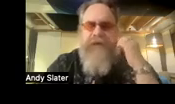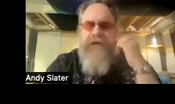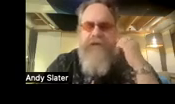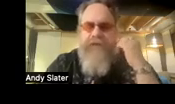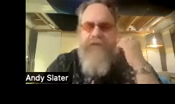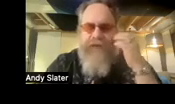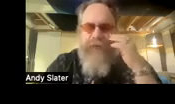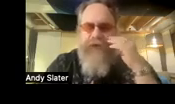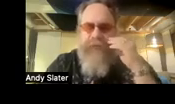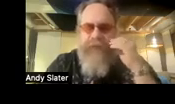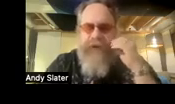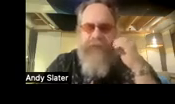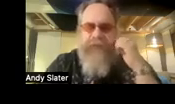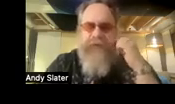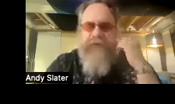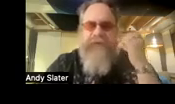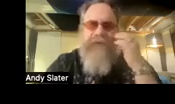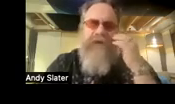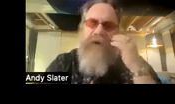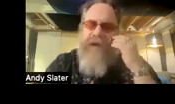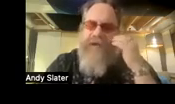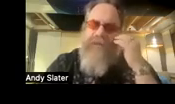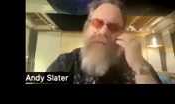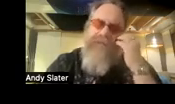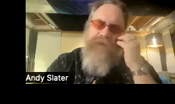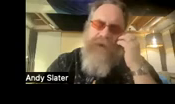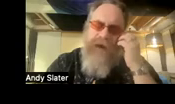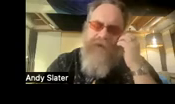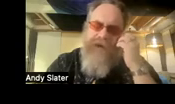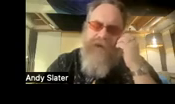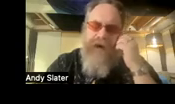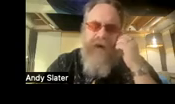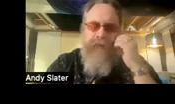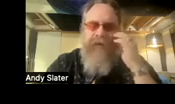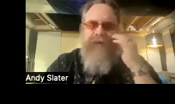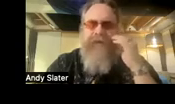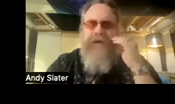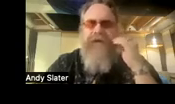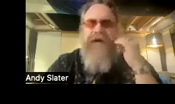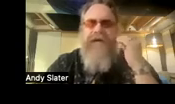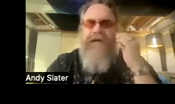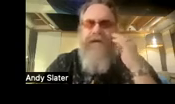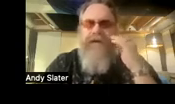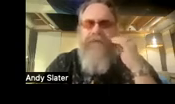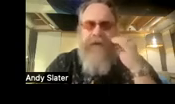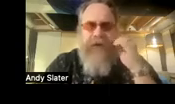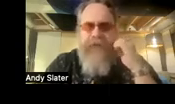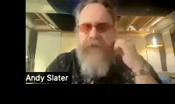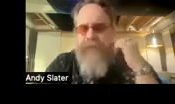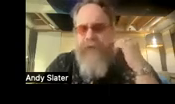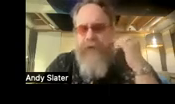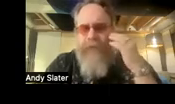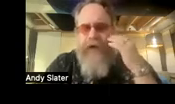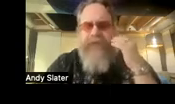in visual terms, but I will use cinematic terminology because I think that that's